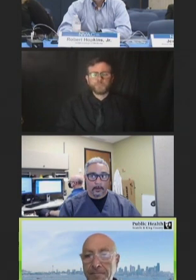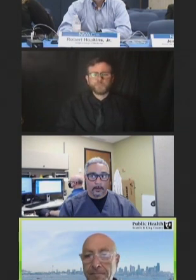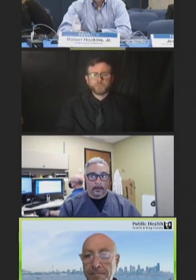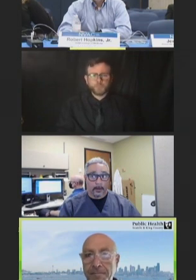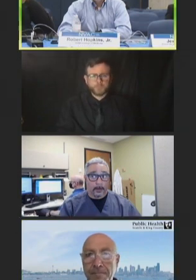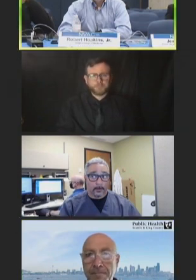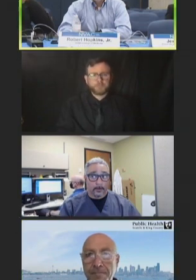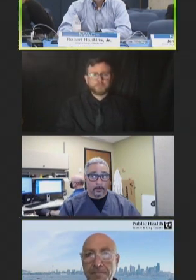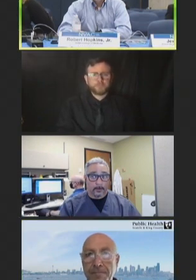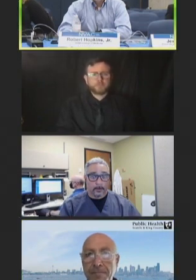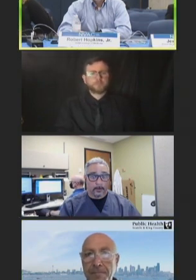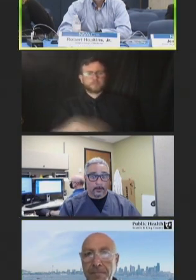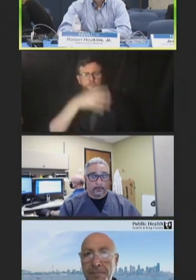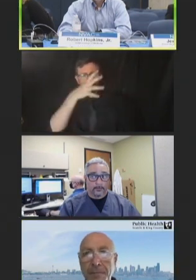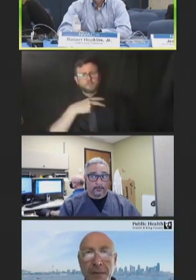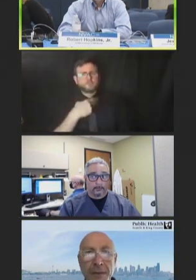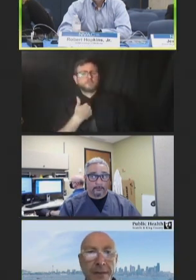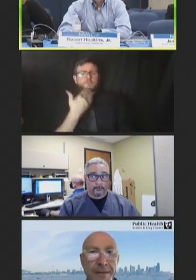Thank you, Jeff.